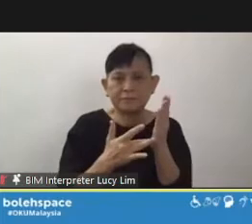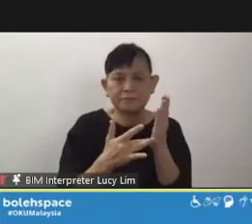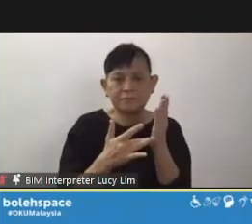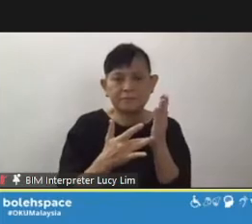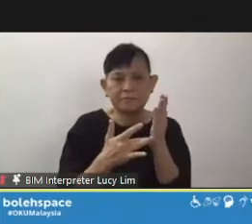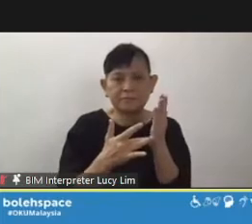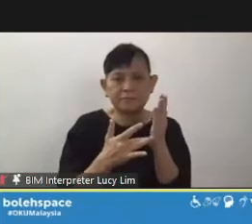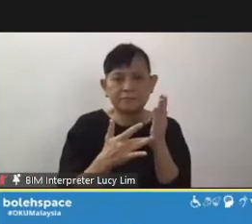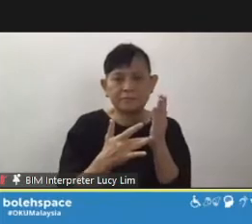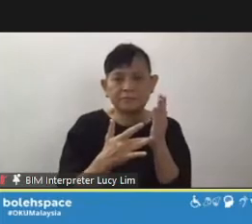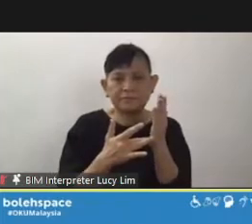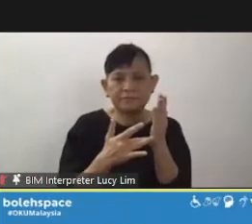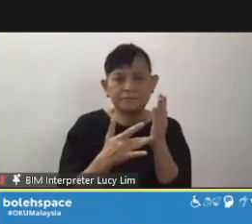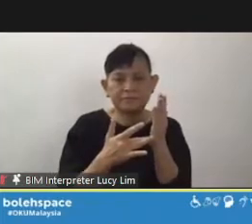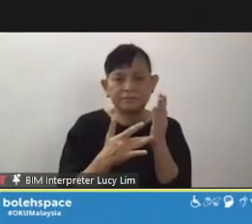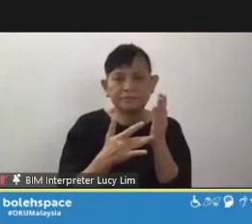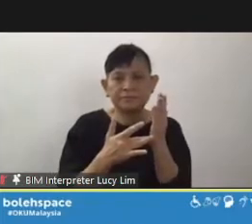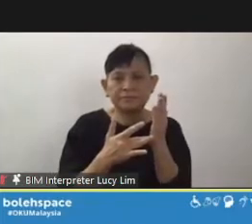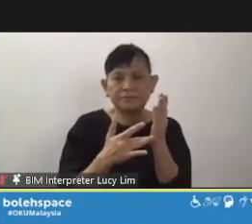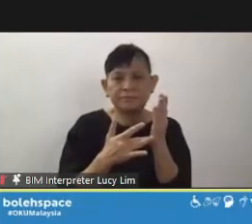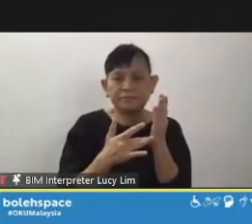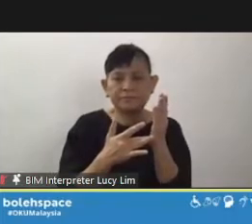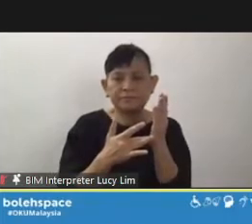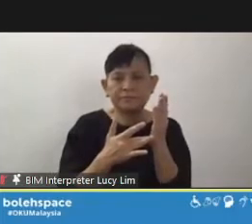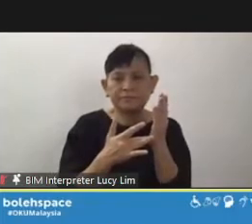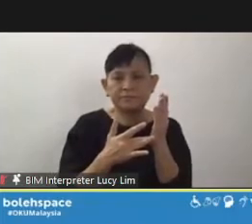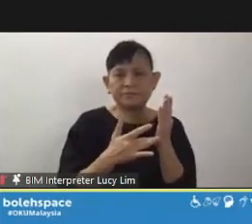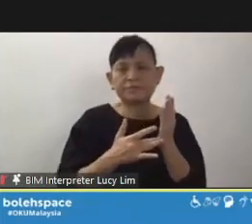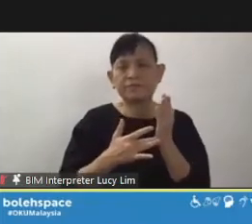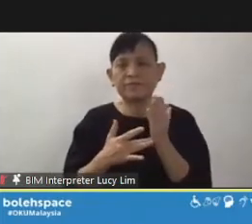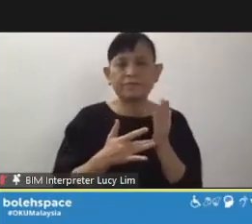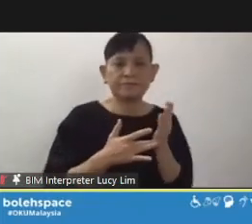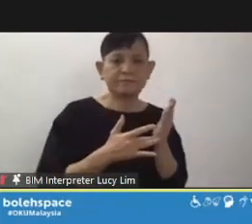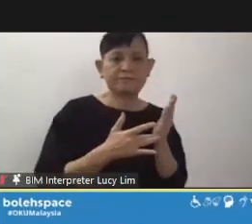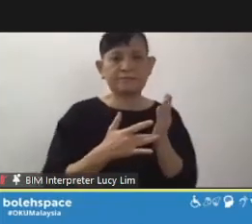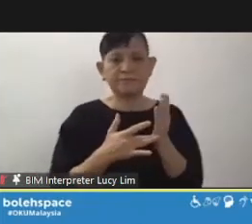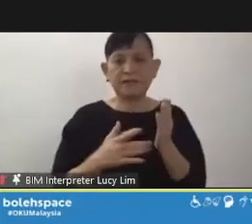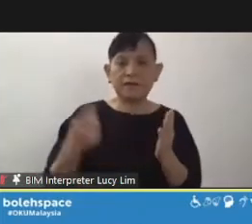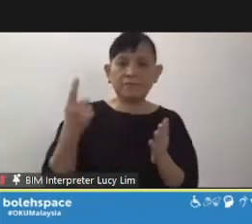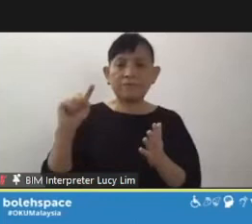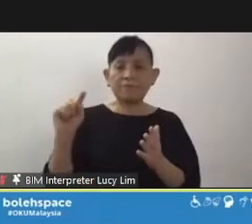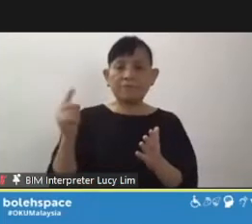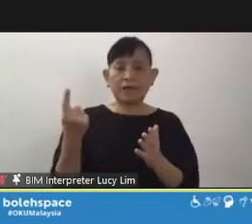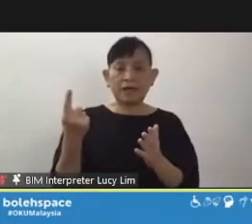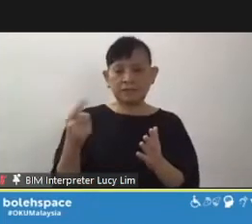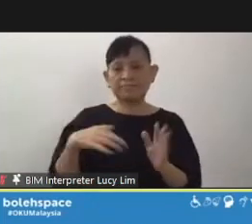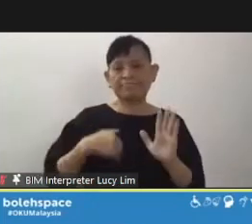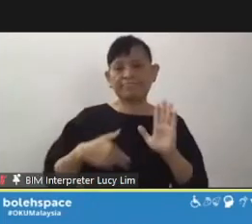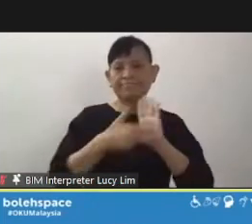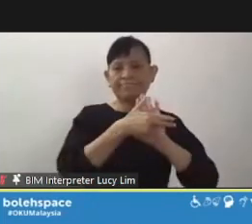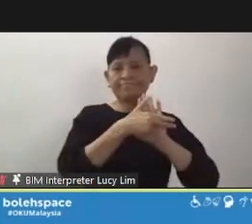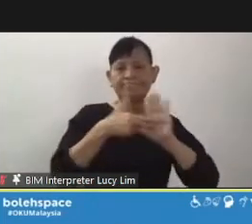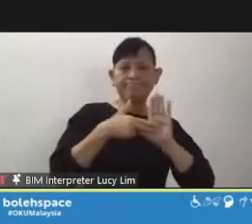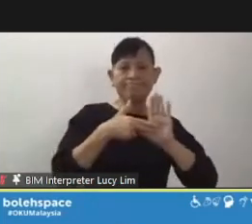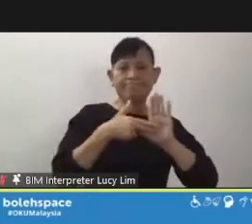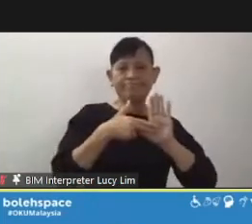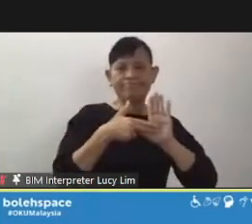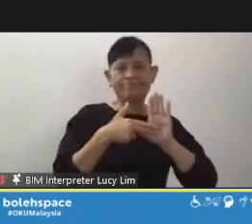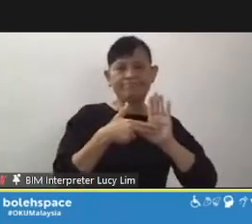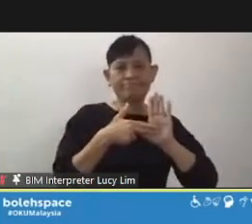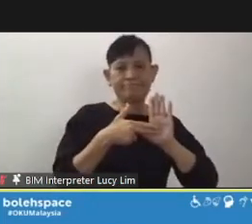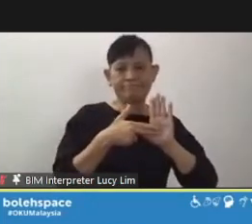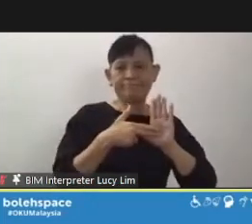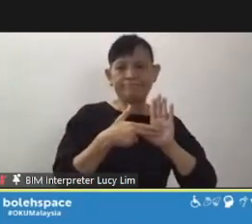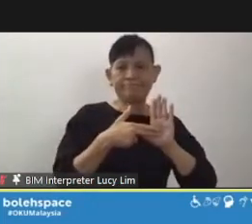bear with me. Okay, so basically, the first thing is the stigma. Okay, PWDs